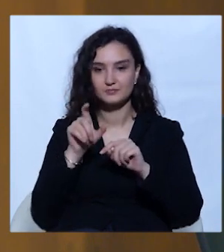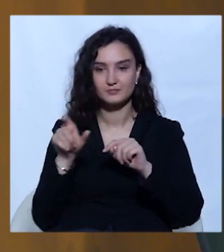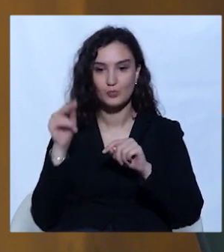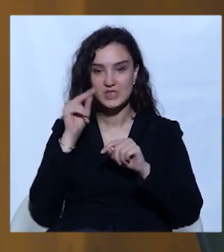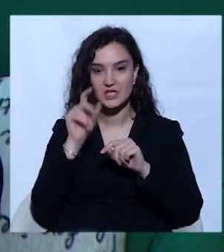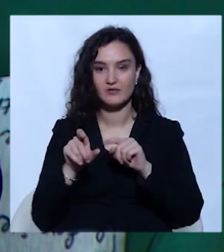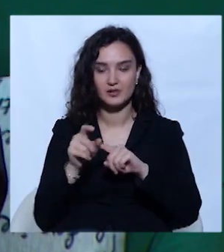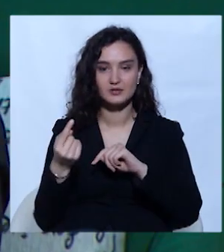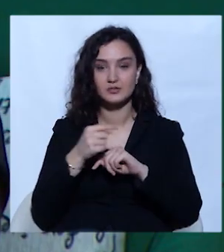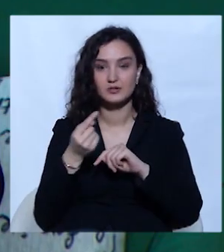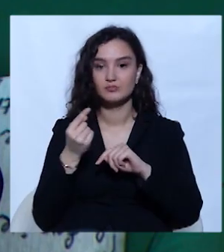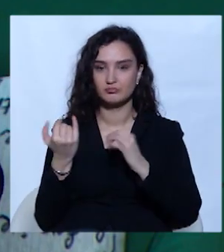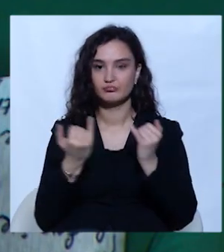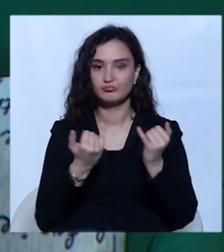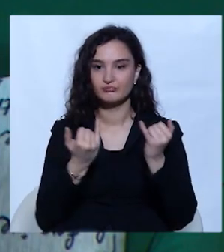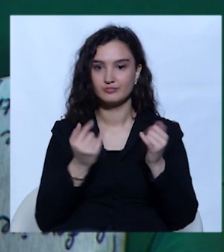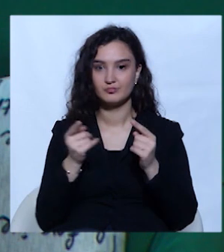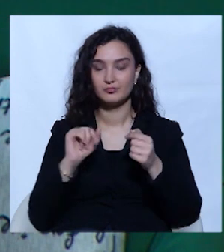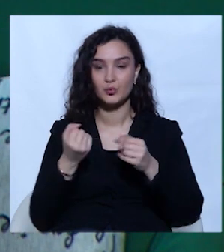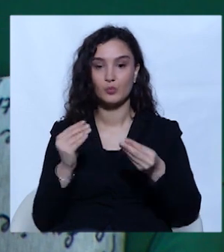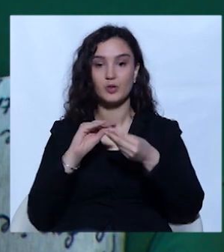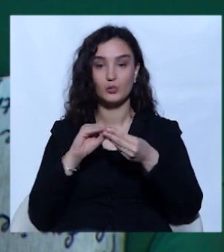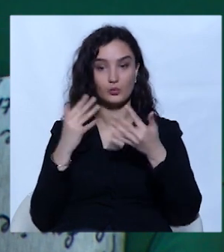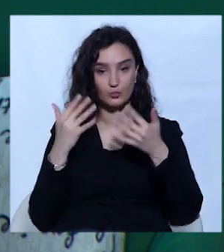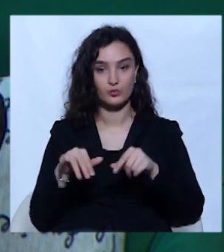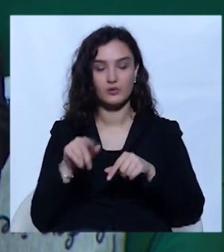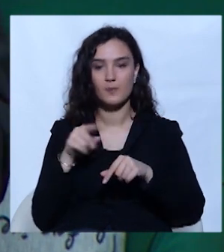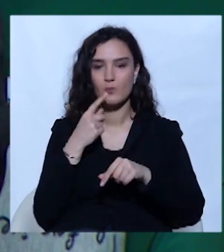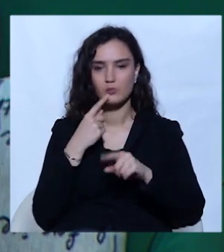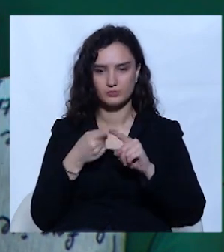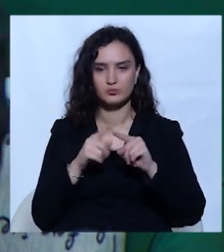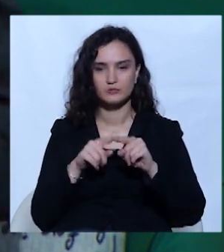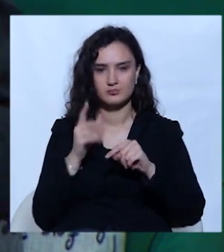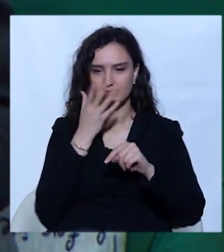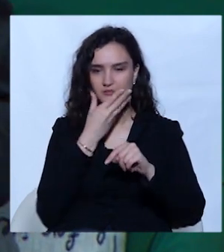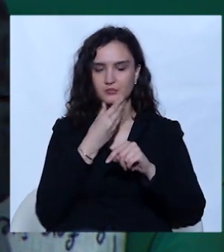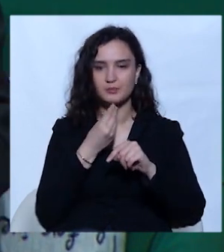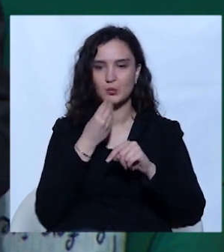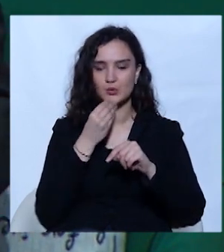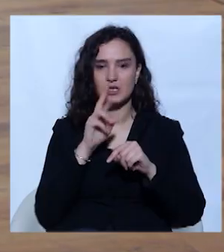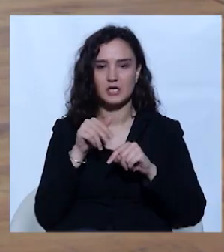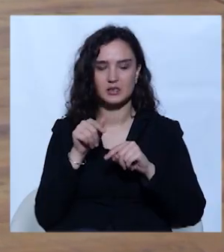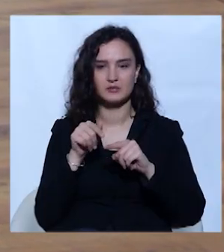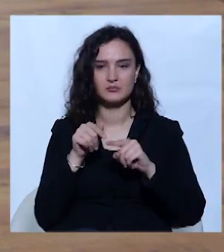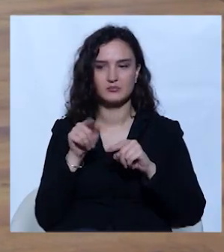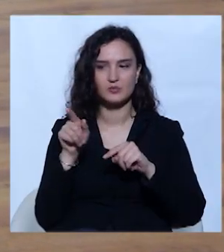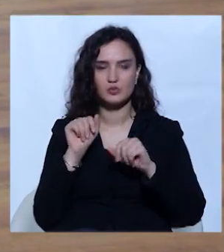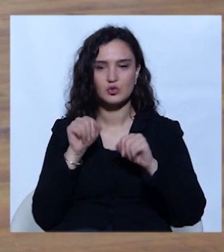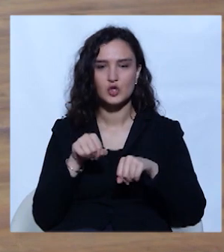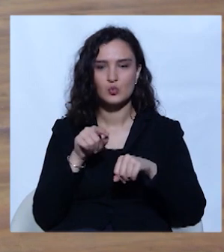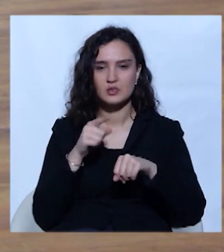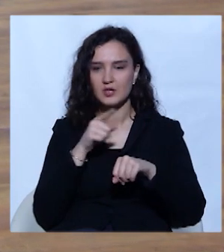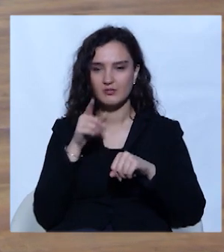at Beecher Prep to be nice to him. When they become friends, he says, "We're like Beauty and the Beast." Mm-hmm. He is able to make